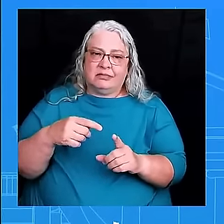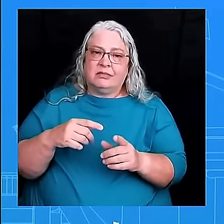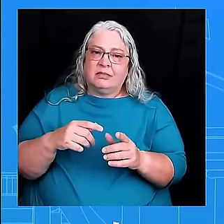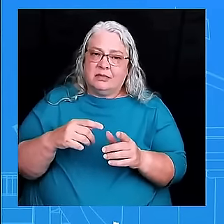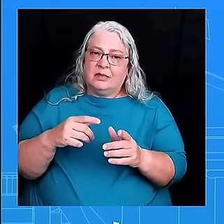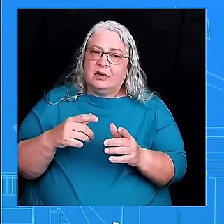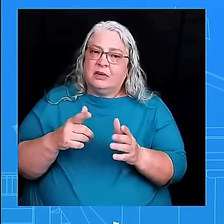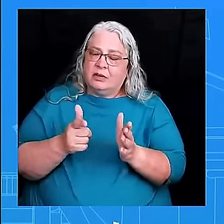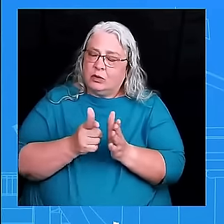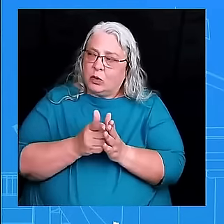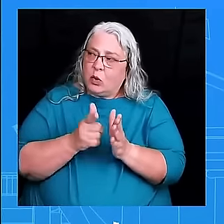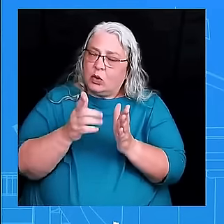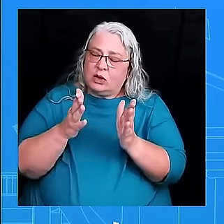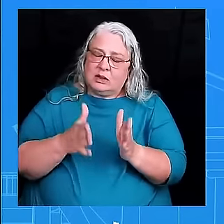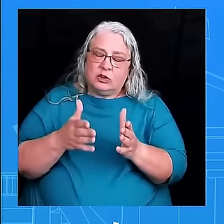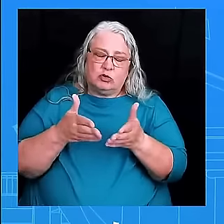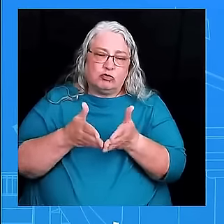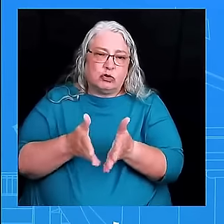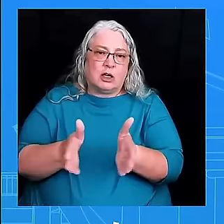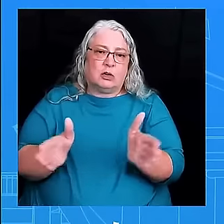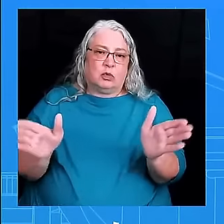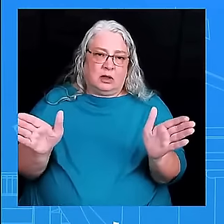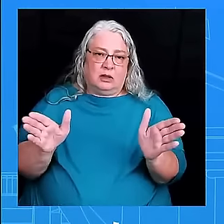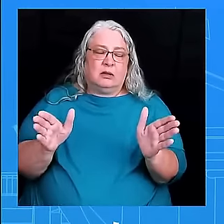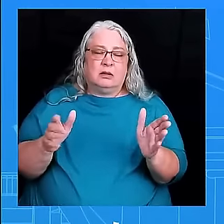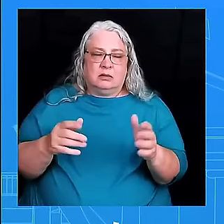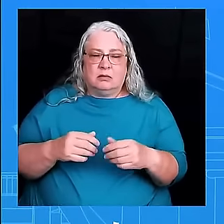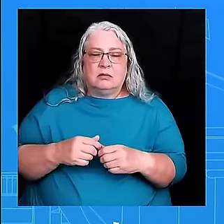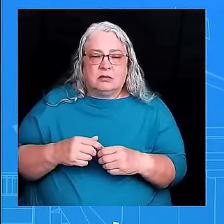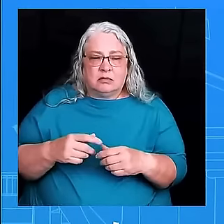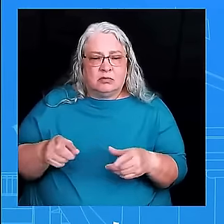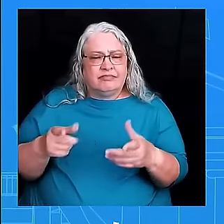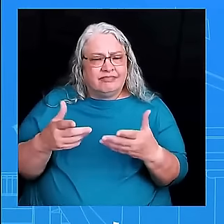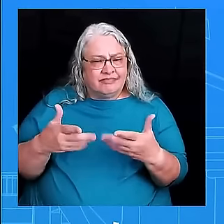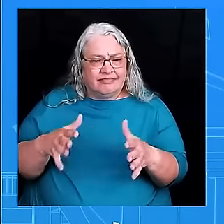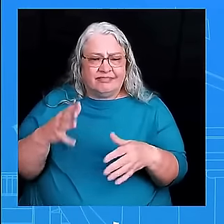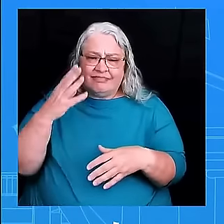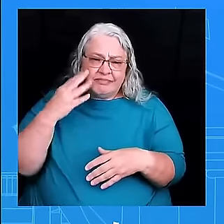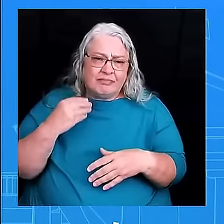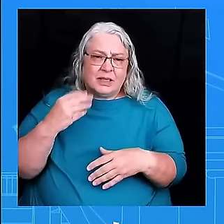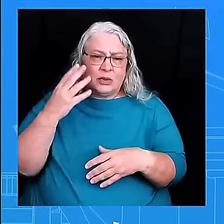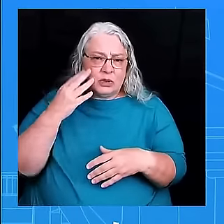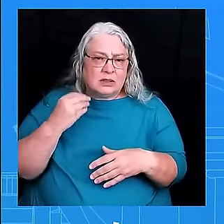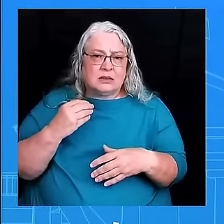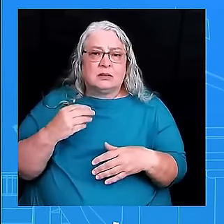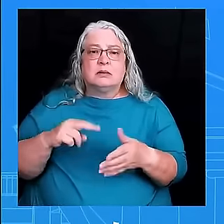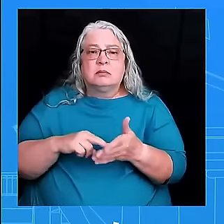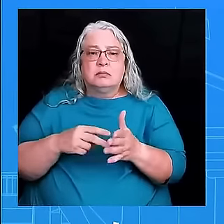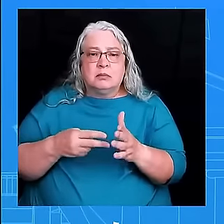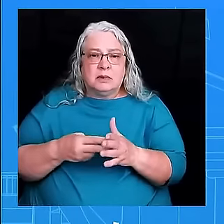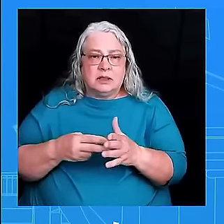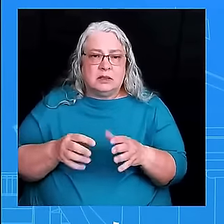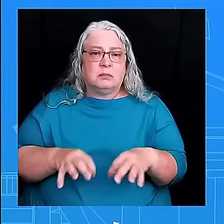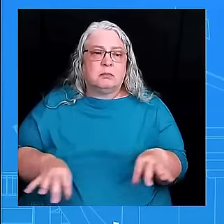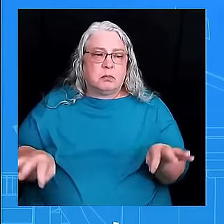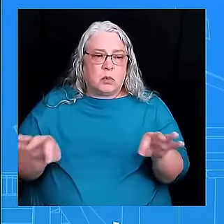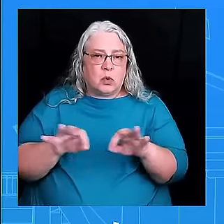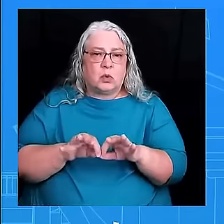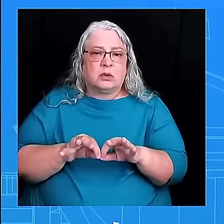in critical, important conversations that matter to the American people pretty regularly with the